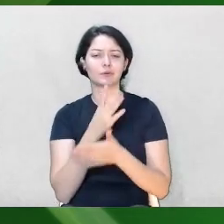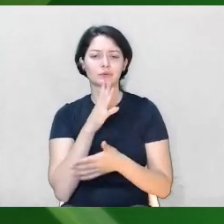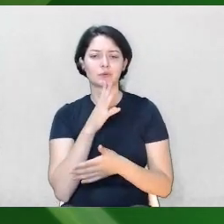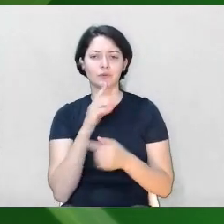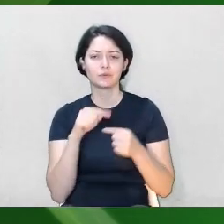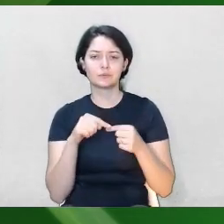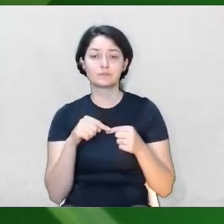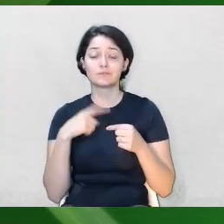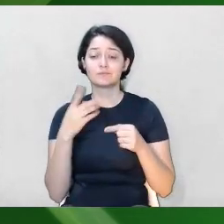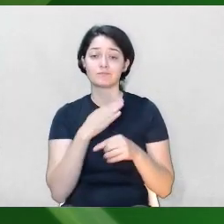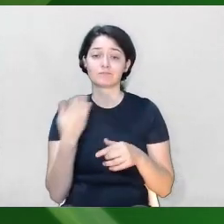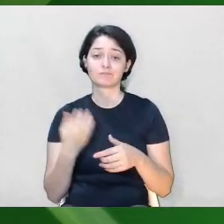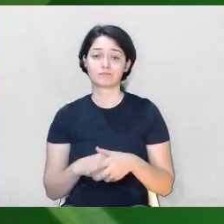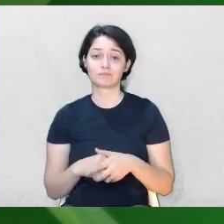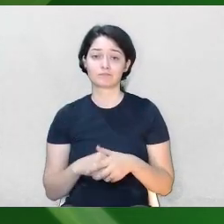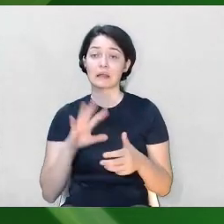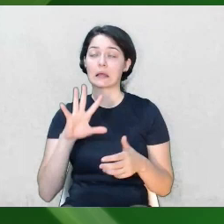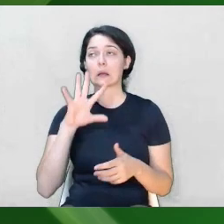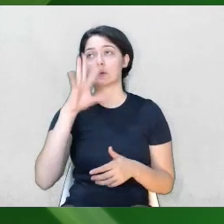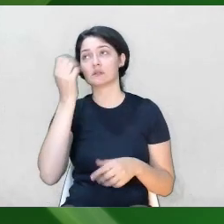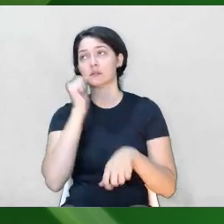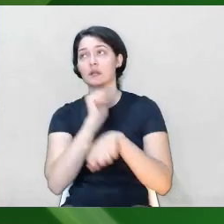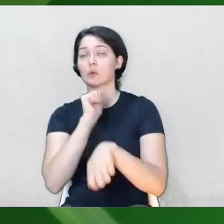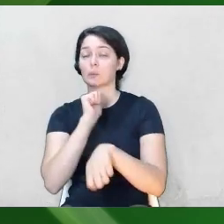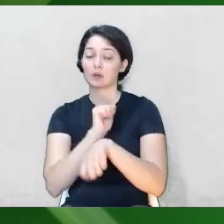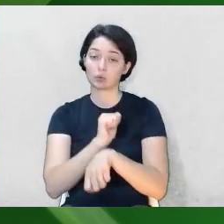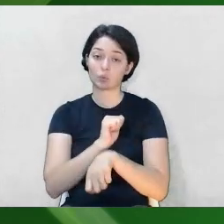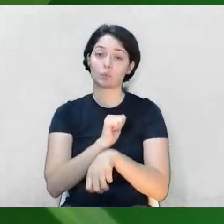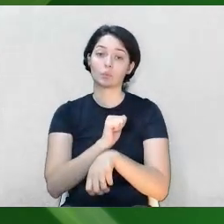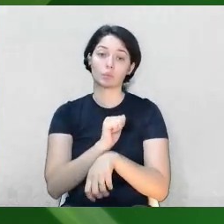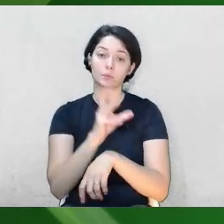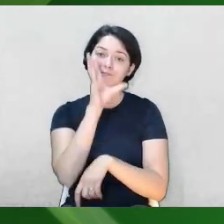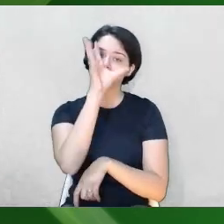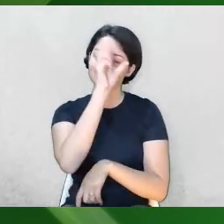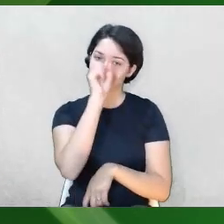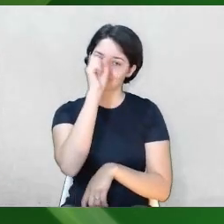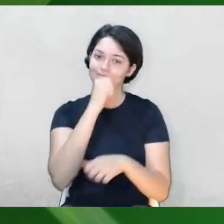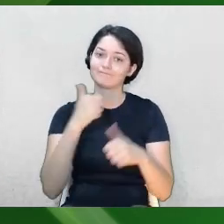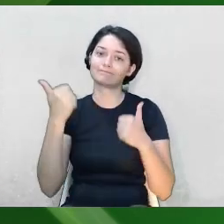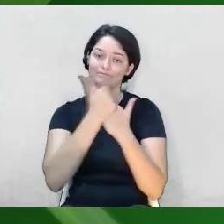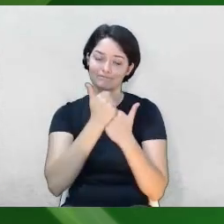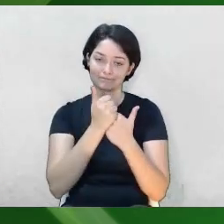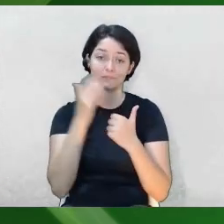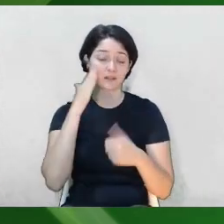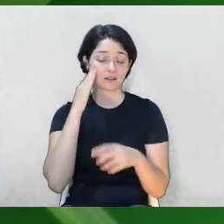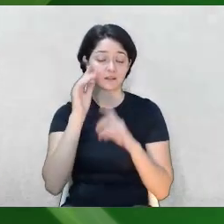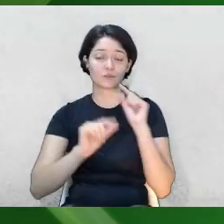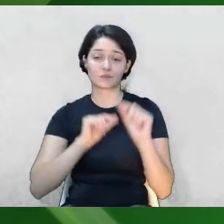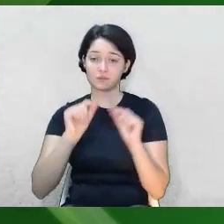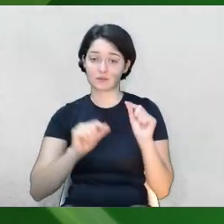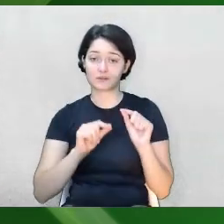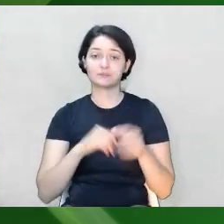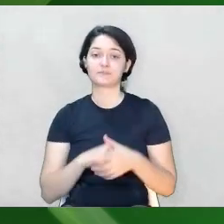What's a known error? It's post-mortem. Something happened, something stopped, and we learned and understood